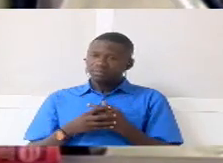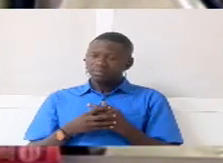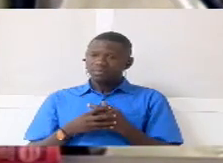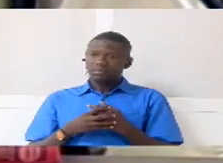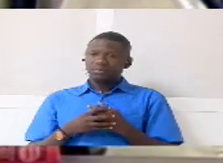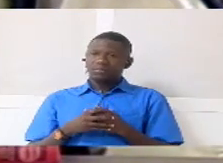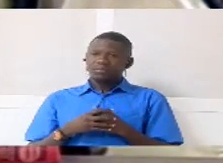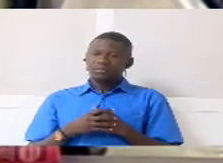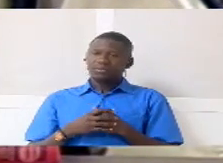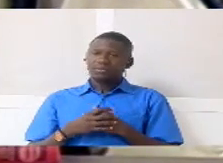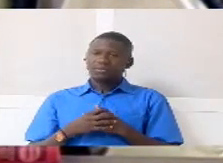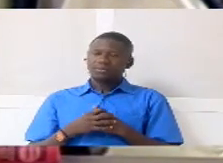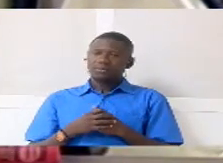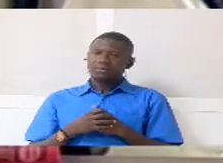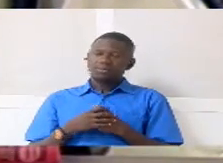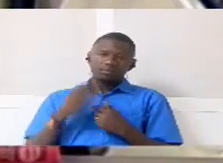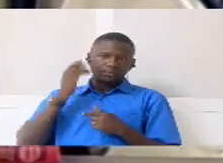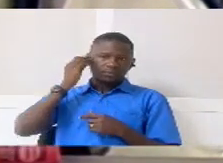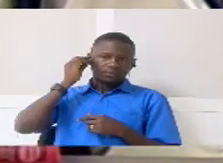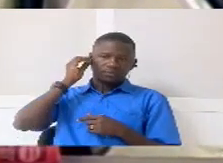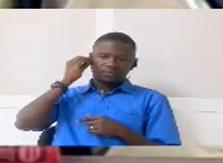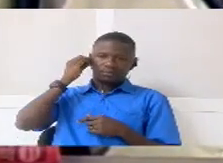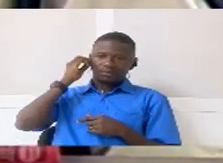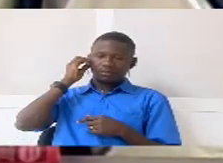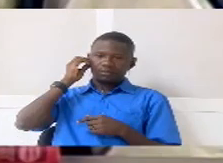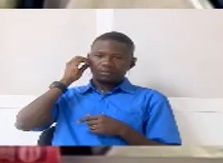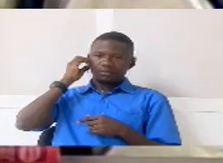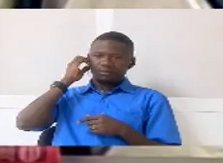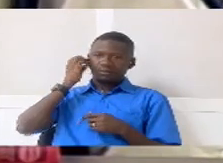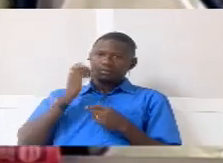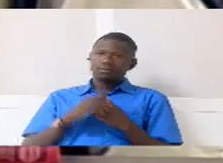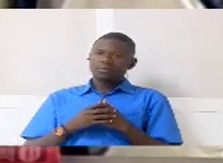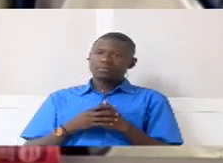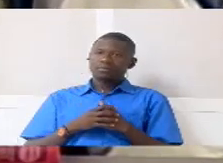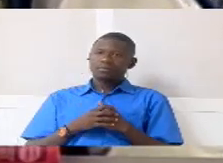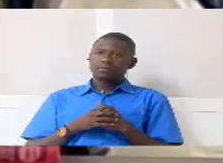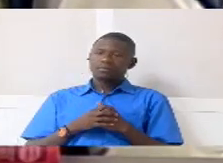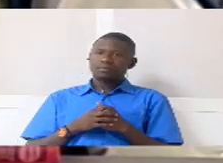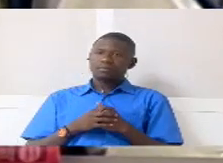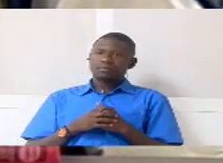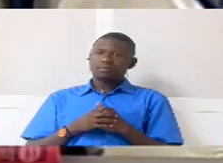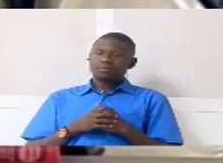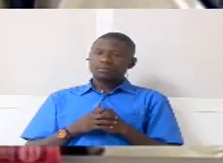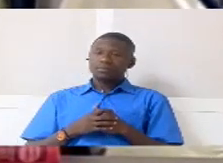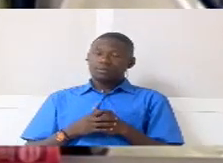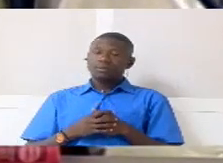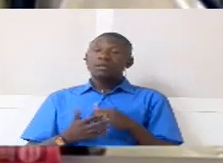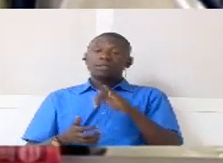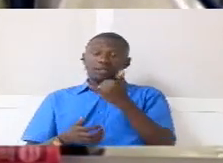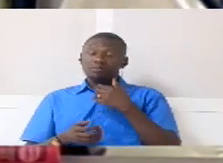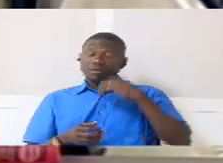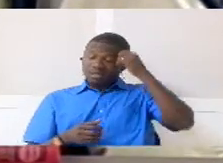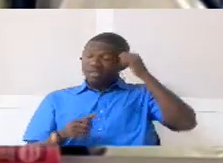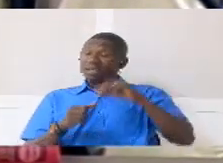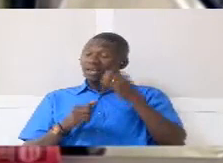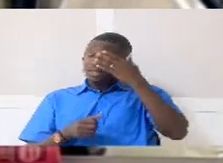nso ofana afono le kaduko nga kalamuta ngena watu mena eka kasoto kilinu 5-star hotel lanu fa. I can say that